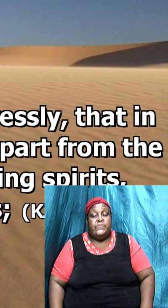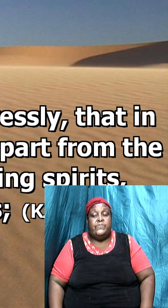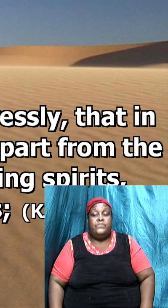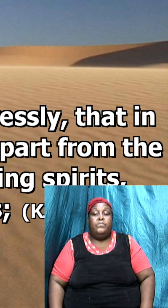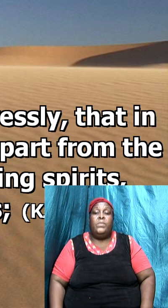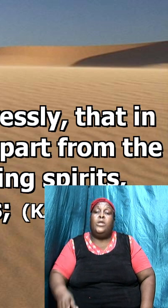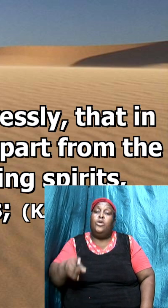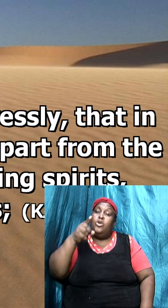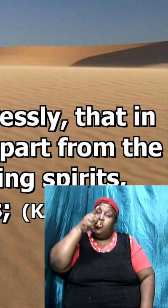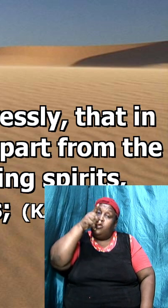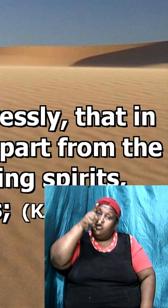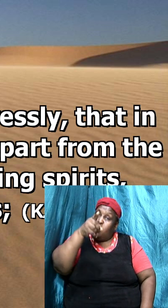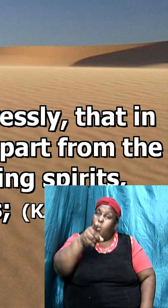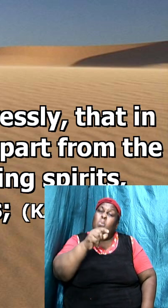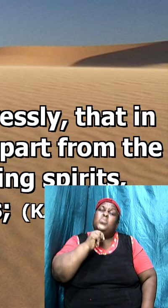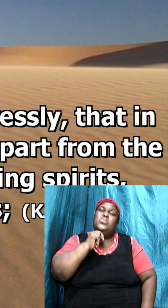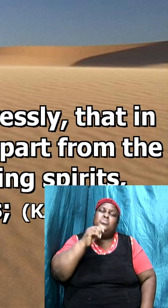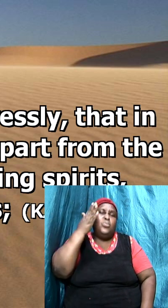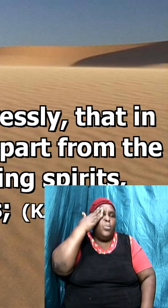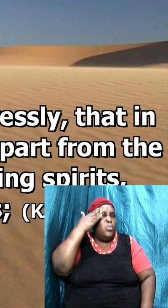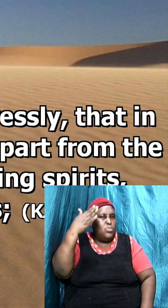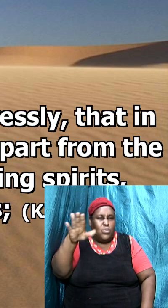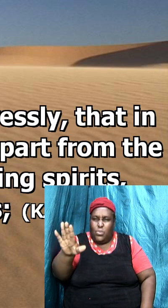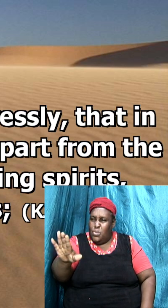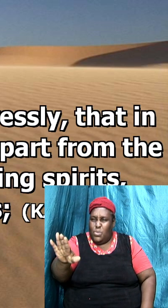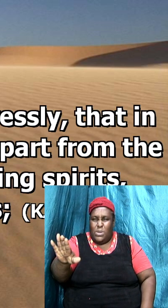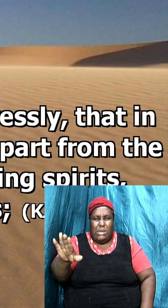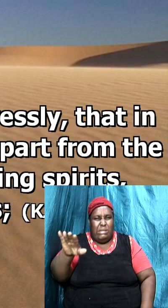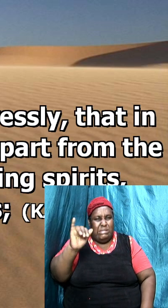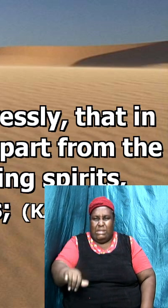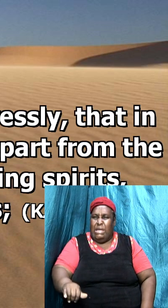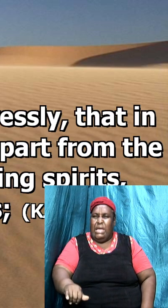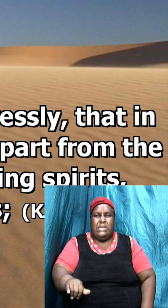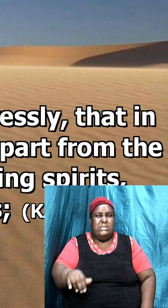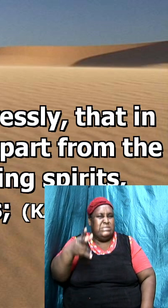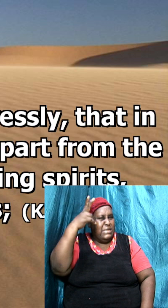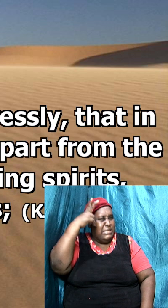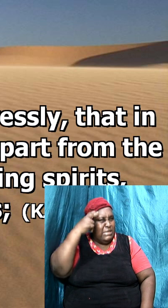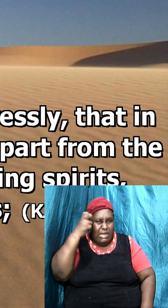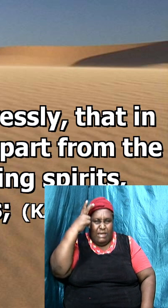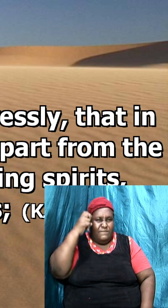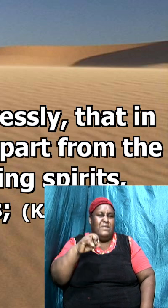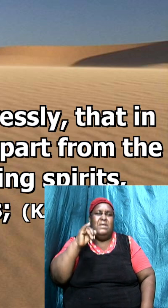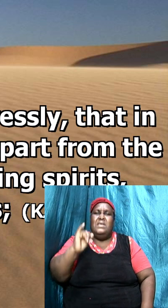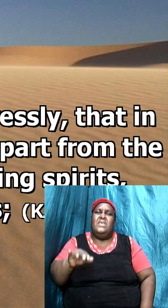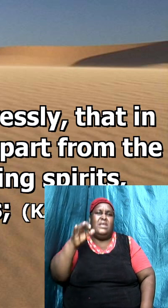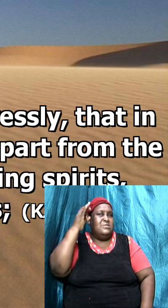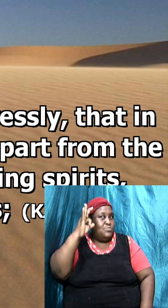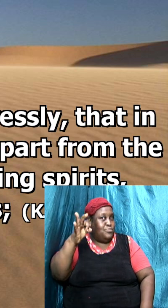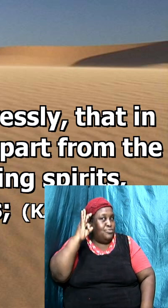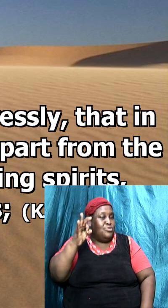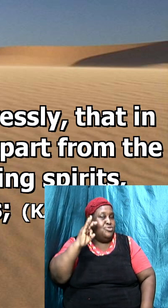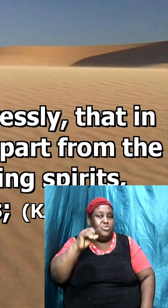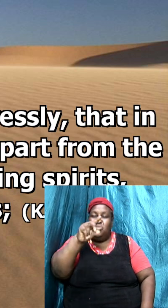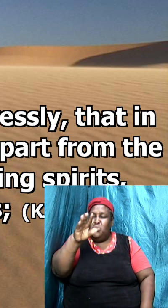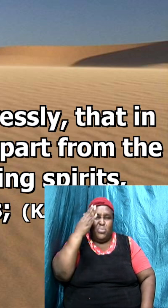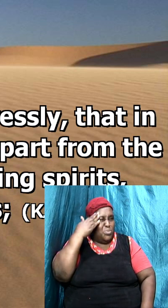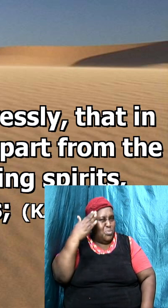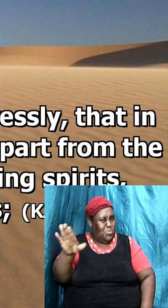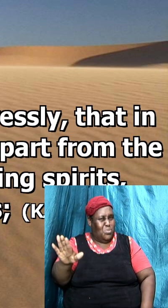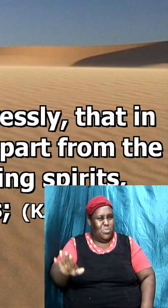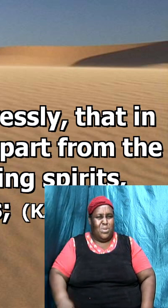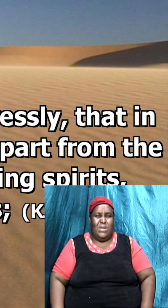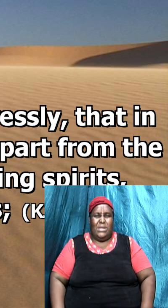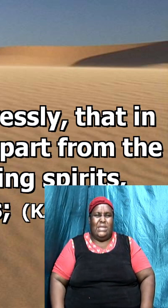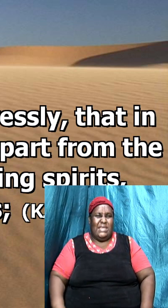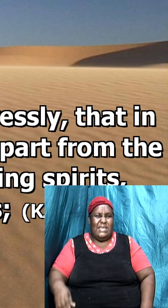You are not going to know that that is a devil that is preaching. You think